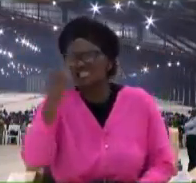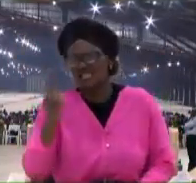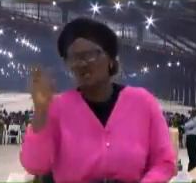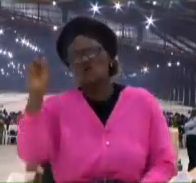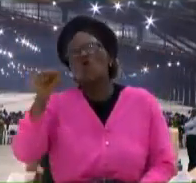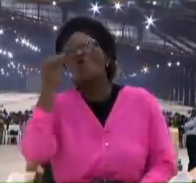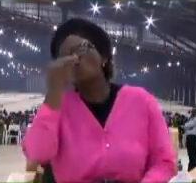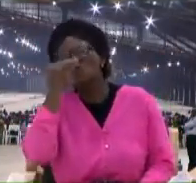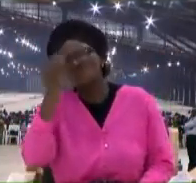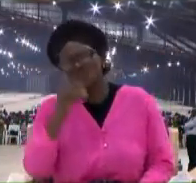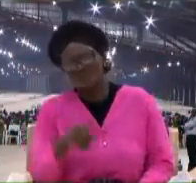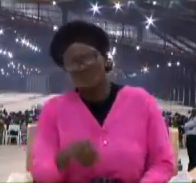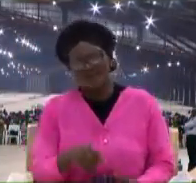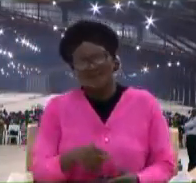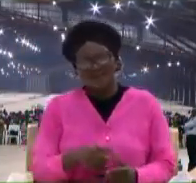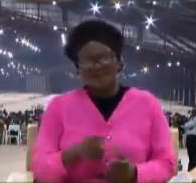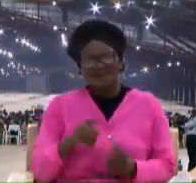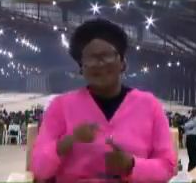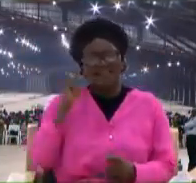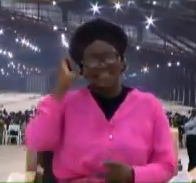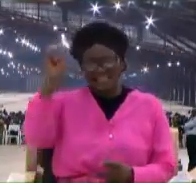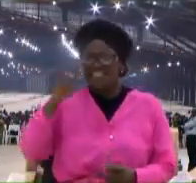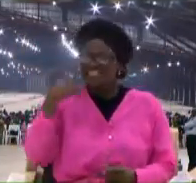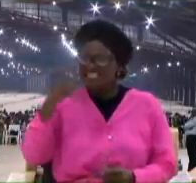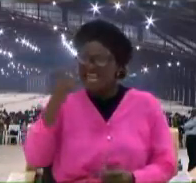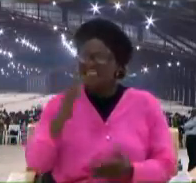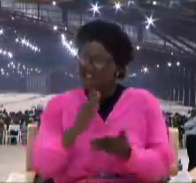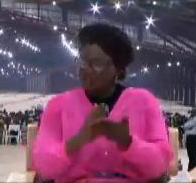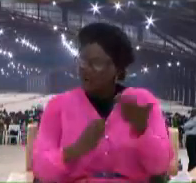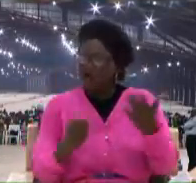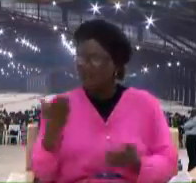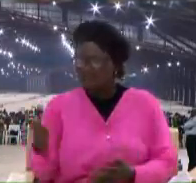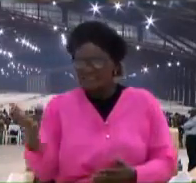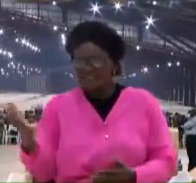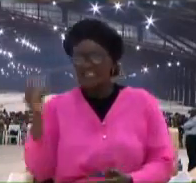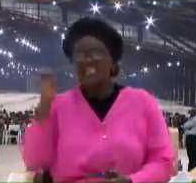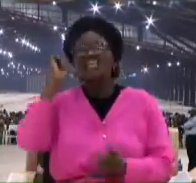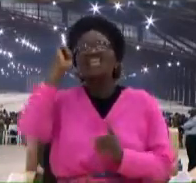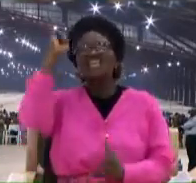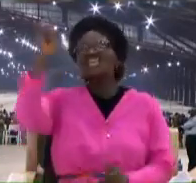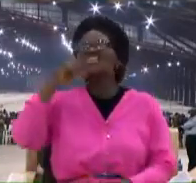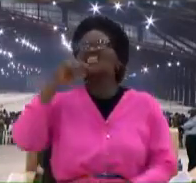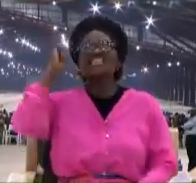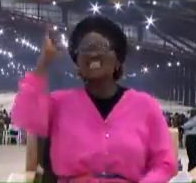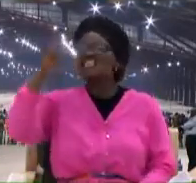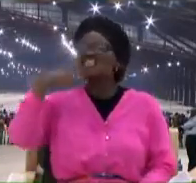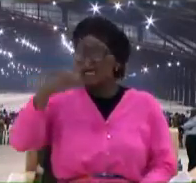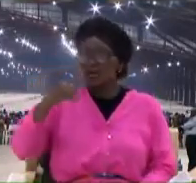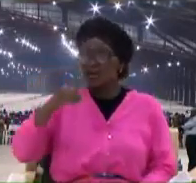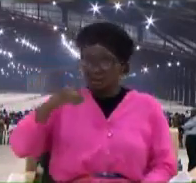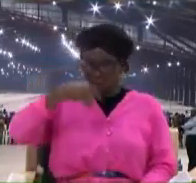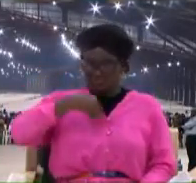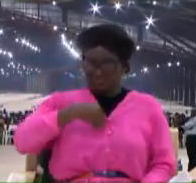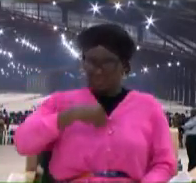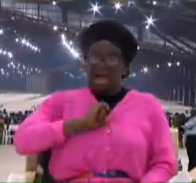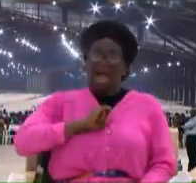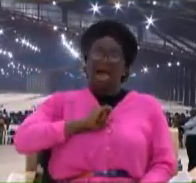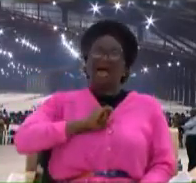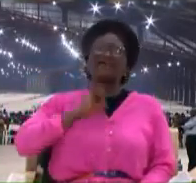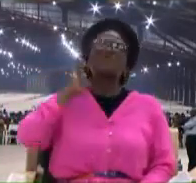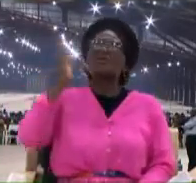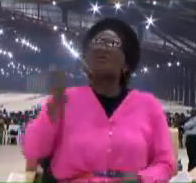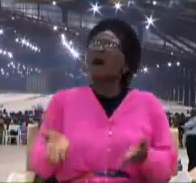Then he made a statement. He said, "I will arise."